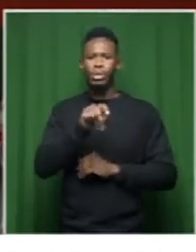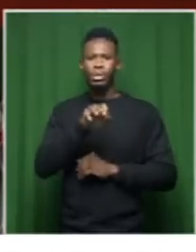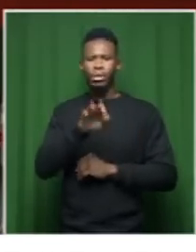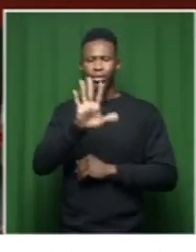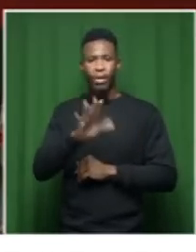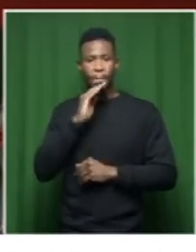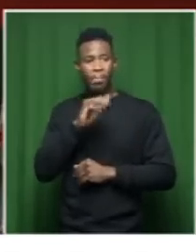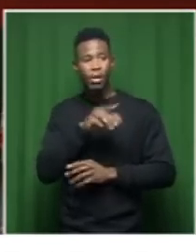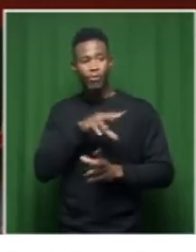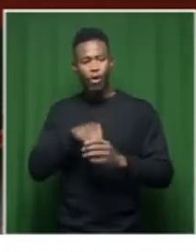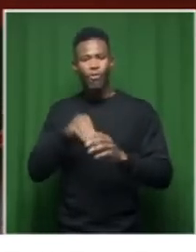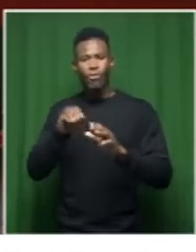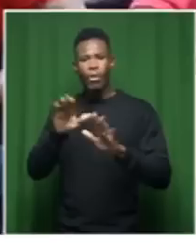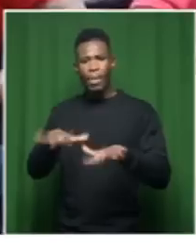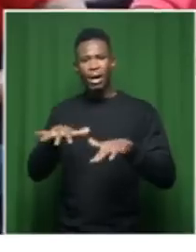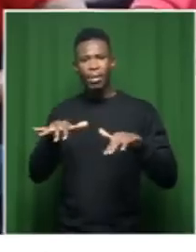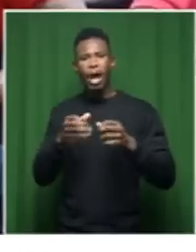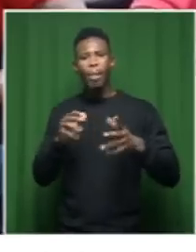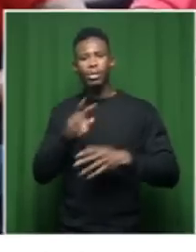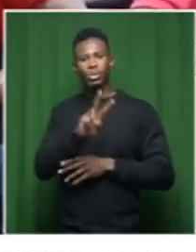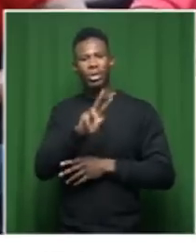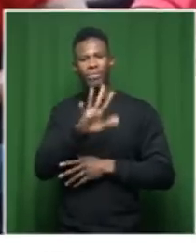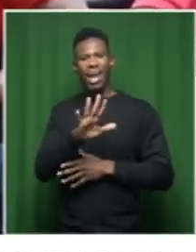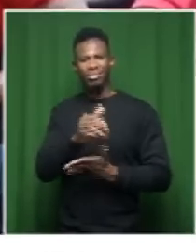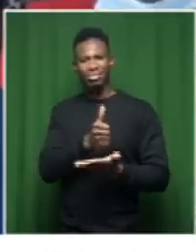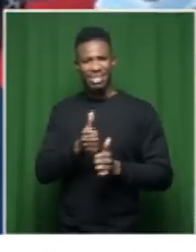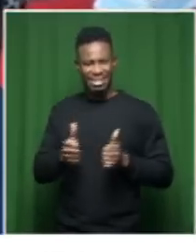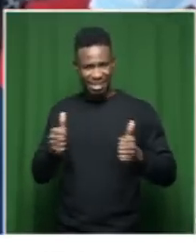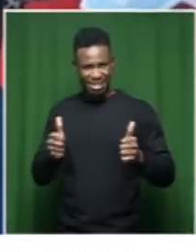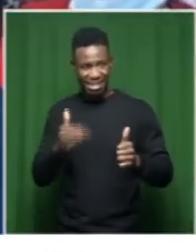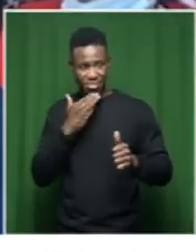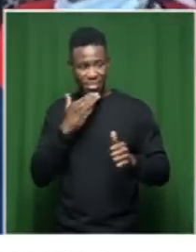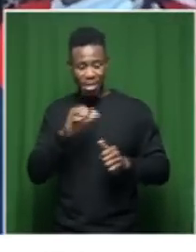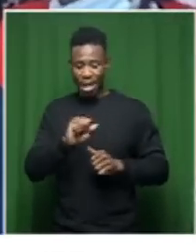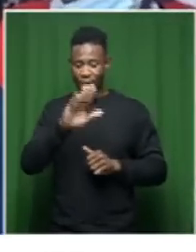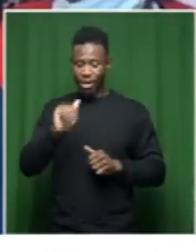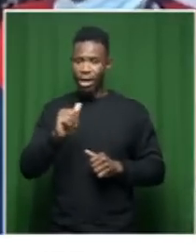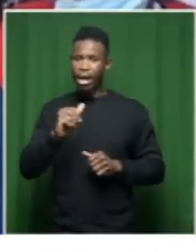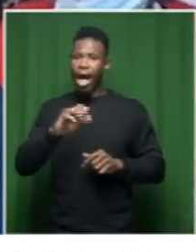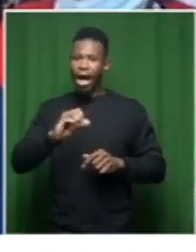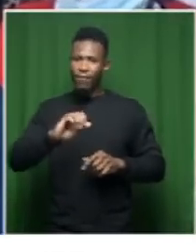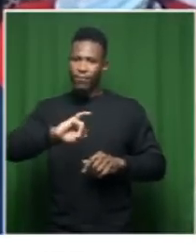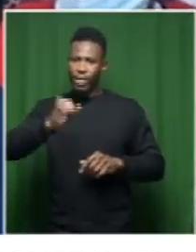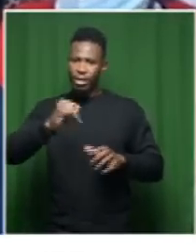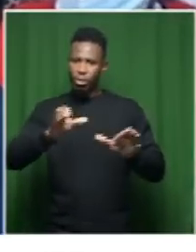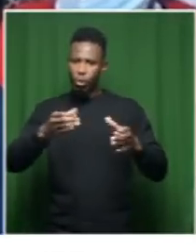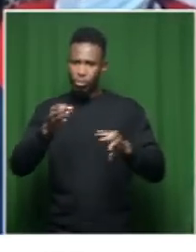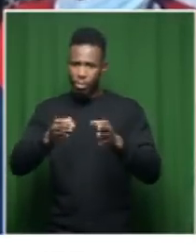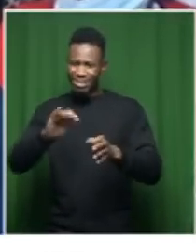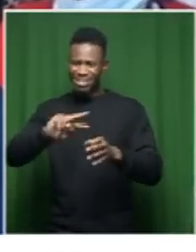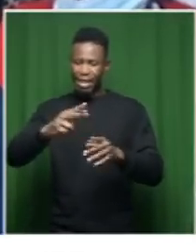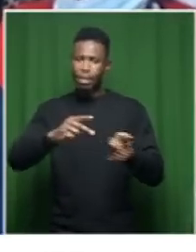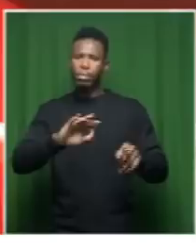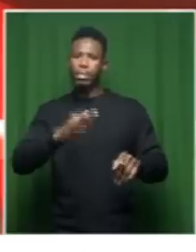to 25 seats in parliament. This placed them as the third biggest party in the country. 5 years later, in the